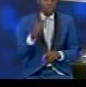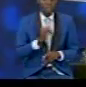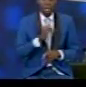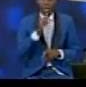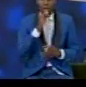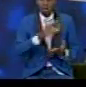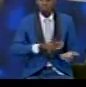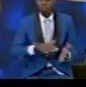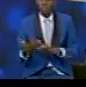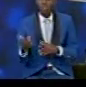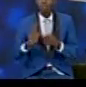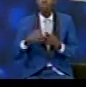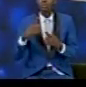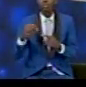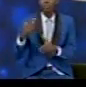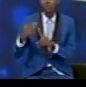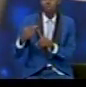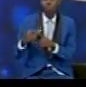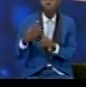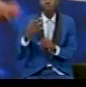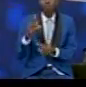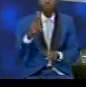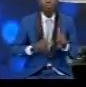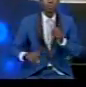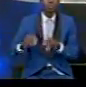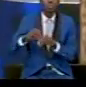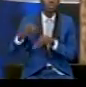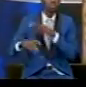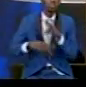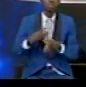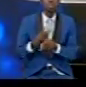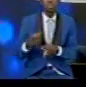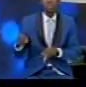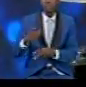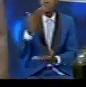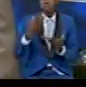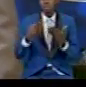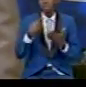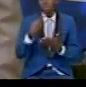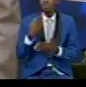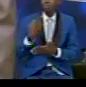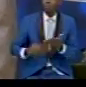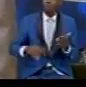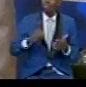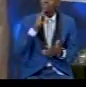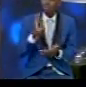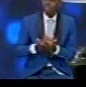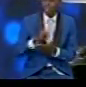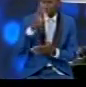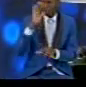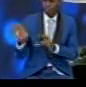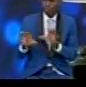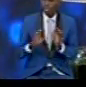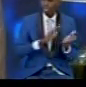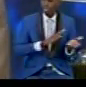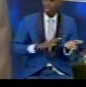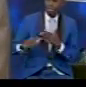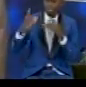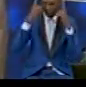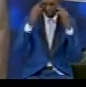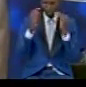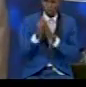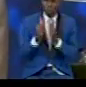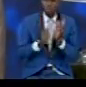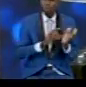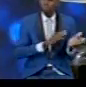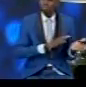of the people in the Jewish nation. They might say, Paul the apostle, what's he doing? He has abandoned Moses, he has abandoned